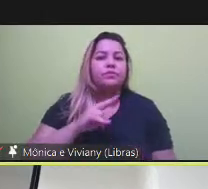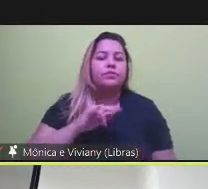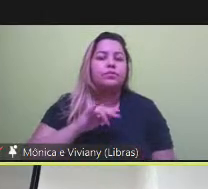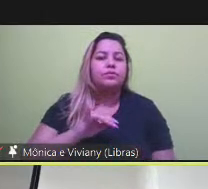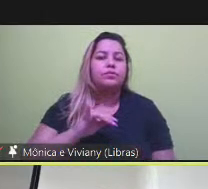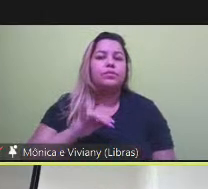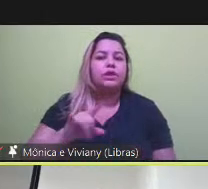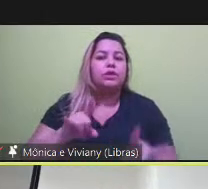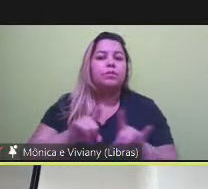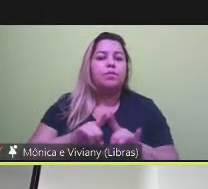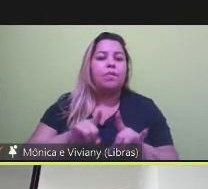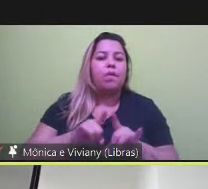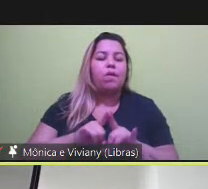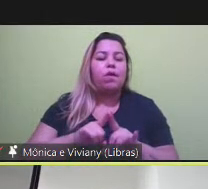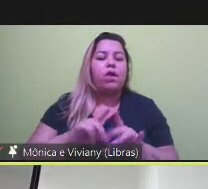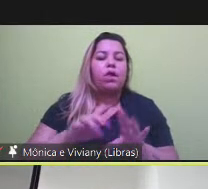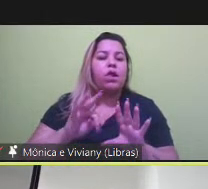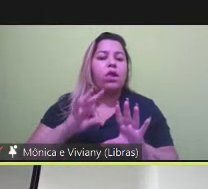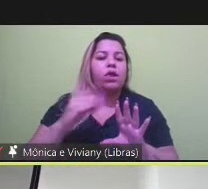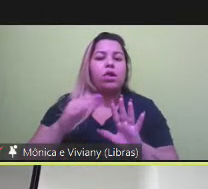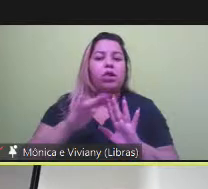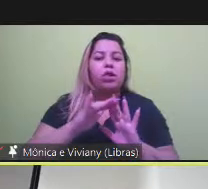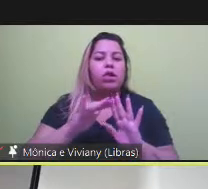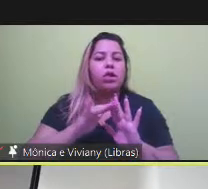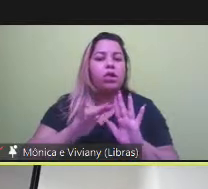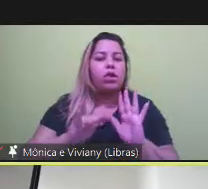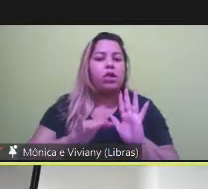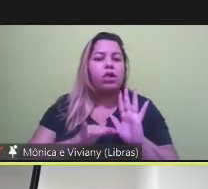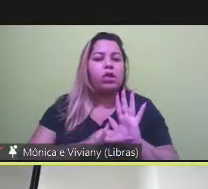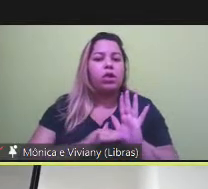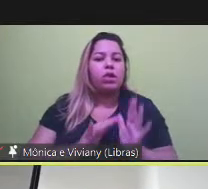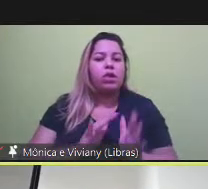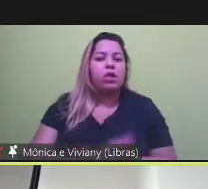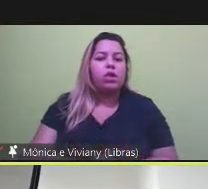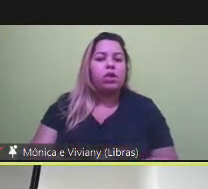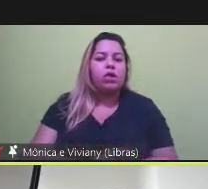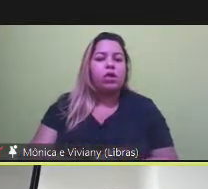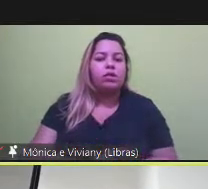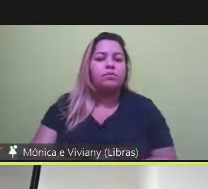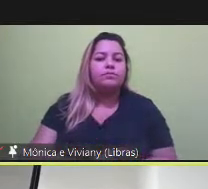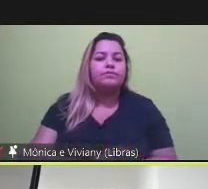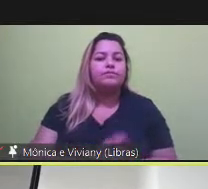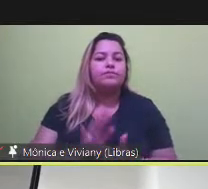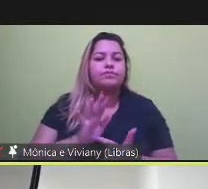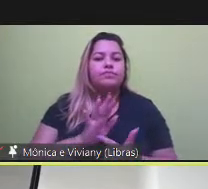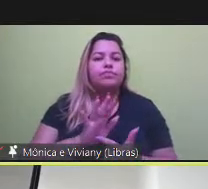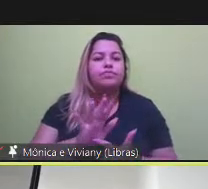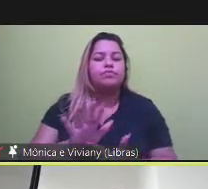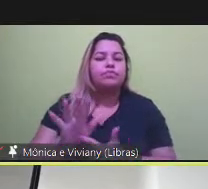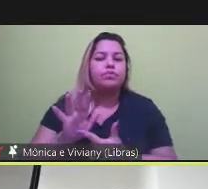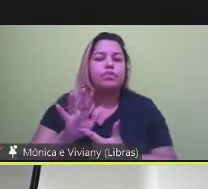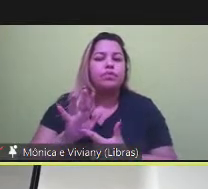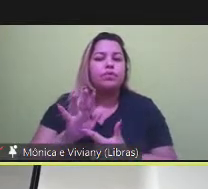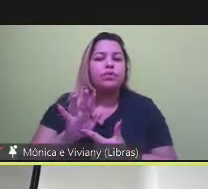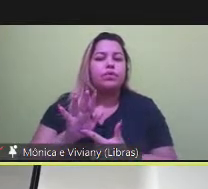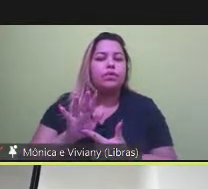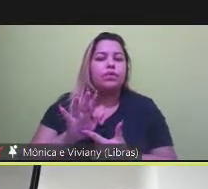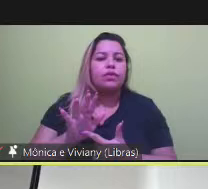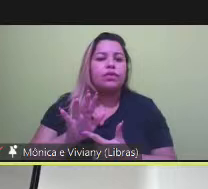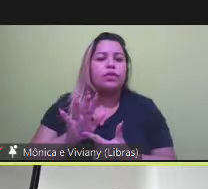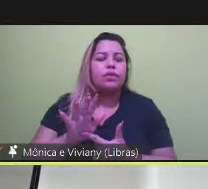aligned with the principles of WHO of health in every aspect, in every political